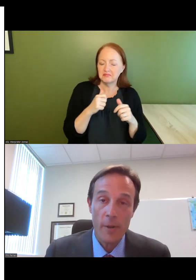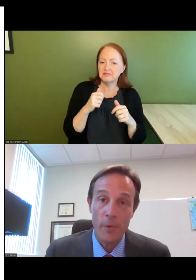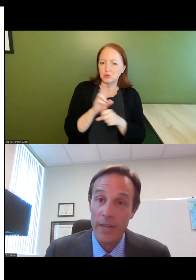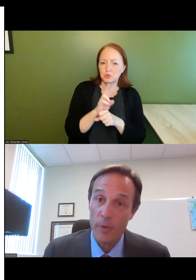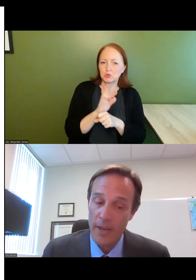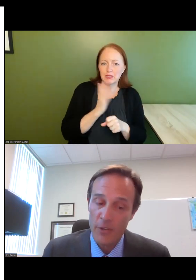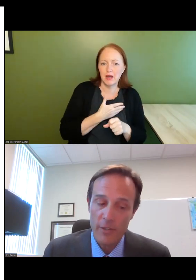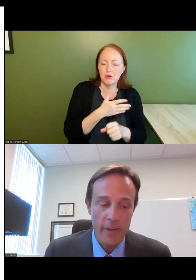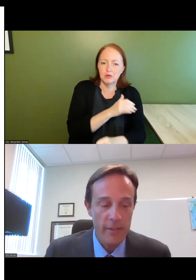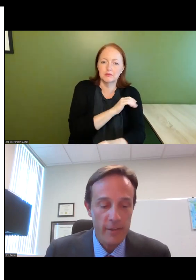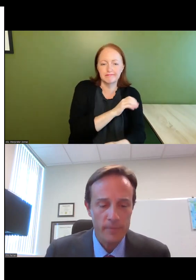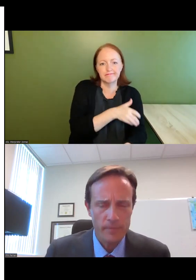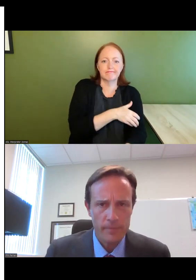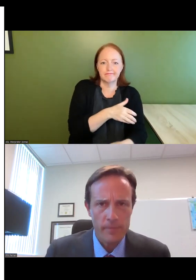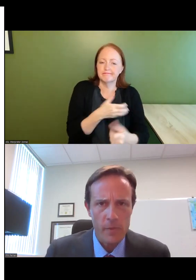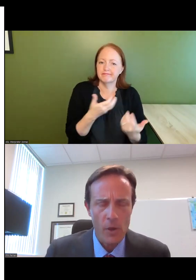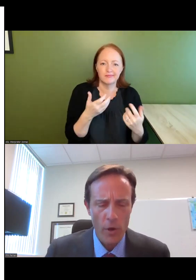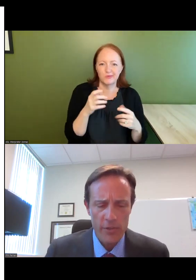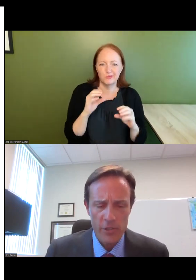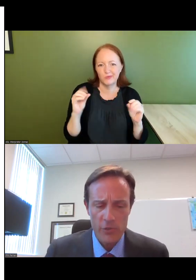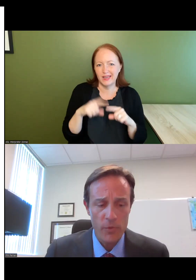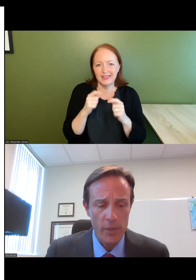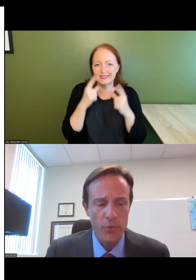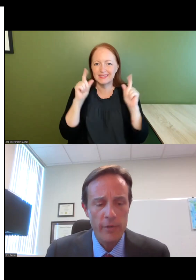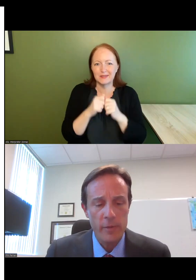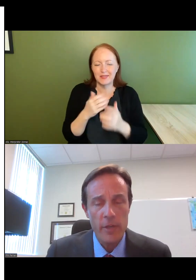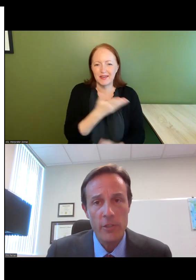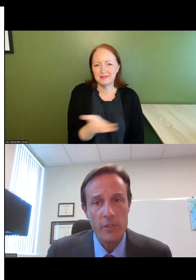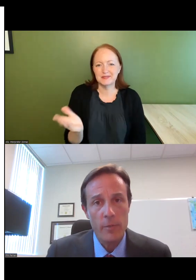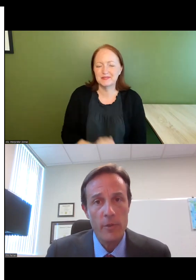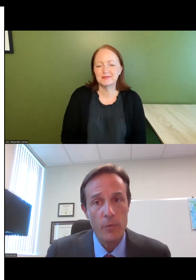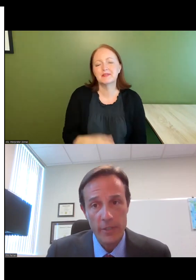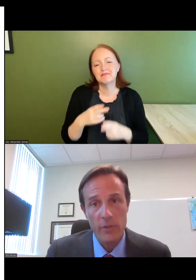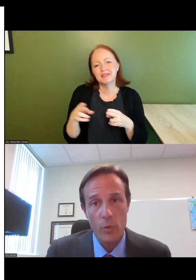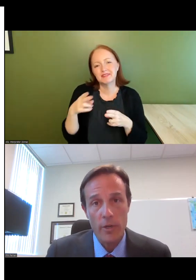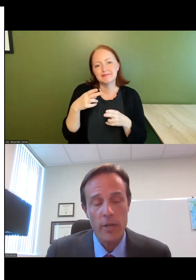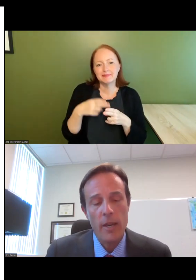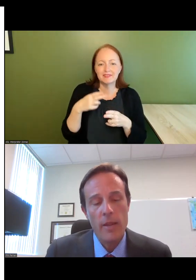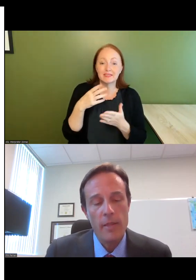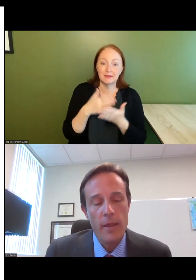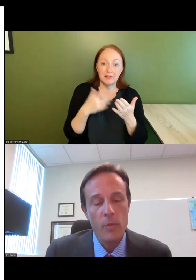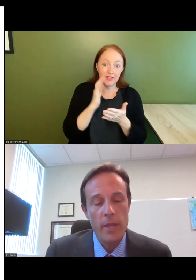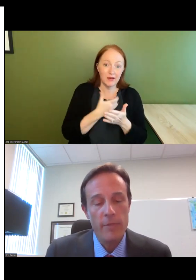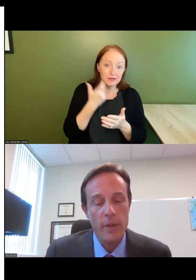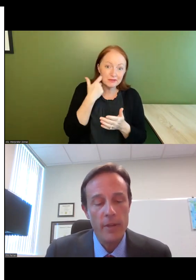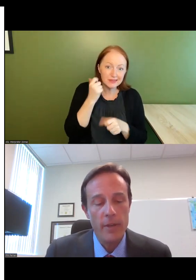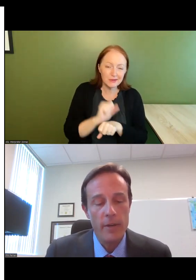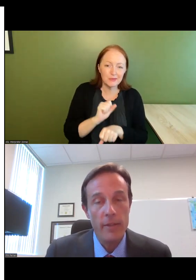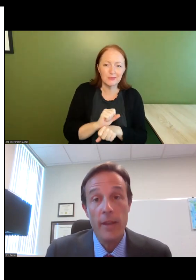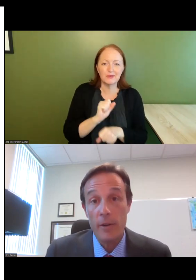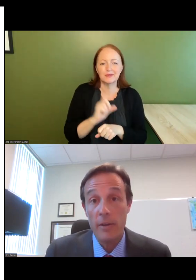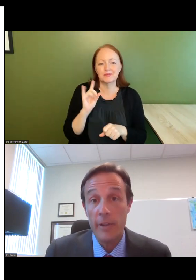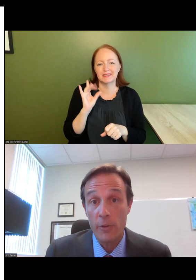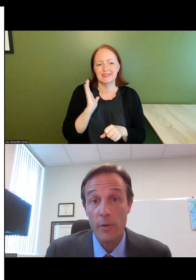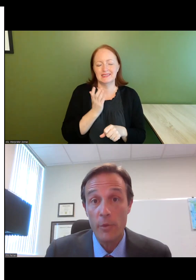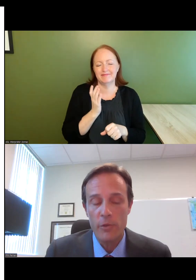work, we can't achieve anything. I wanted to just really briefly mention some of the recent work that we have done here in